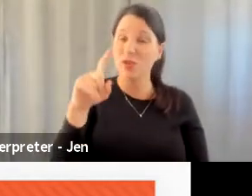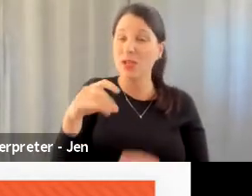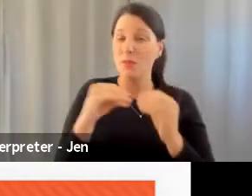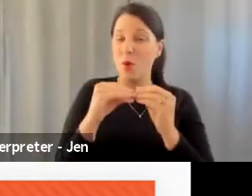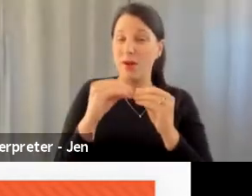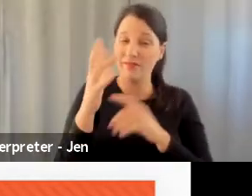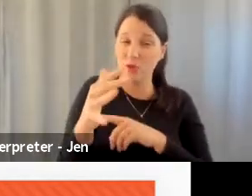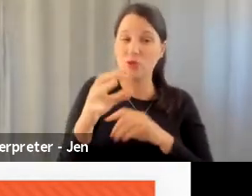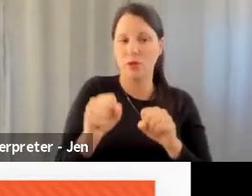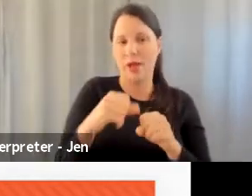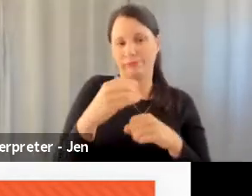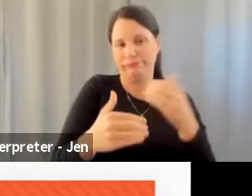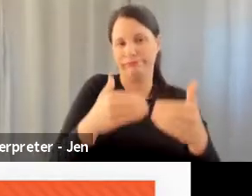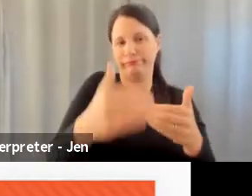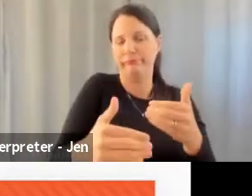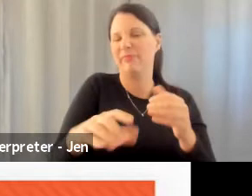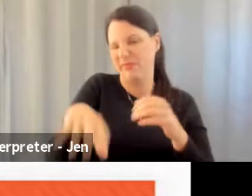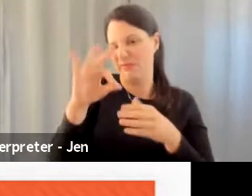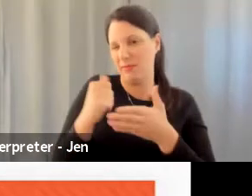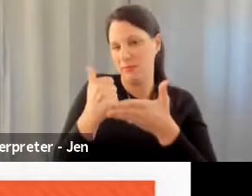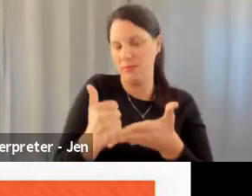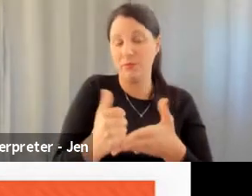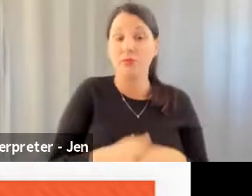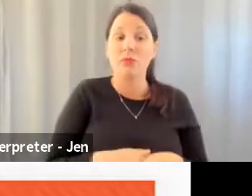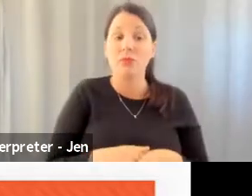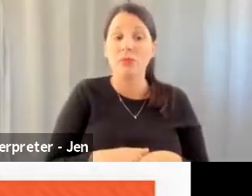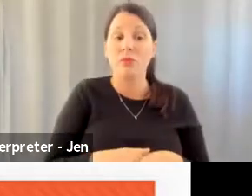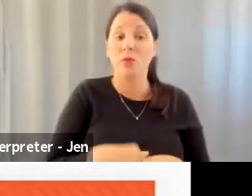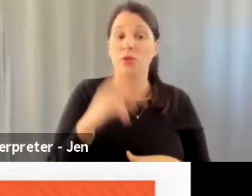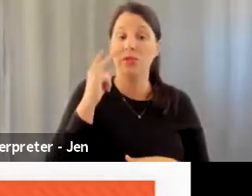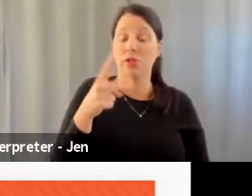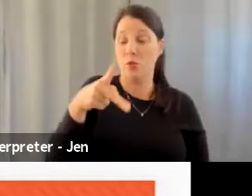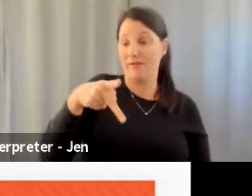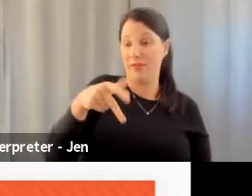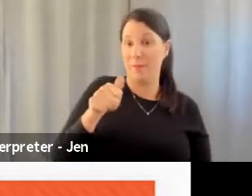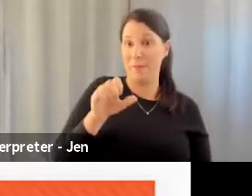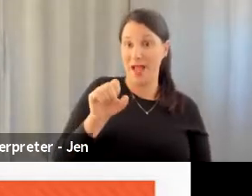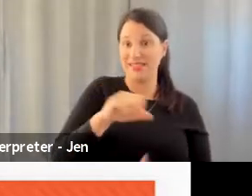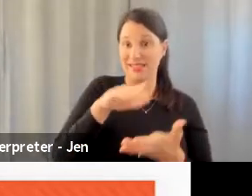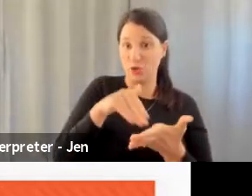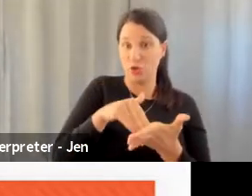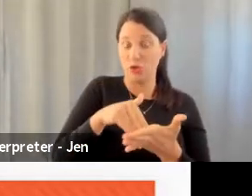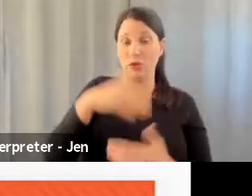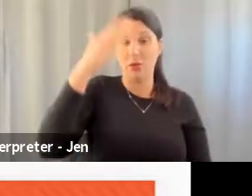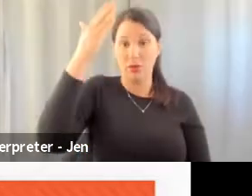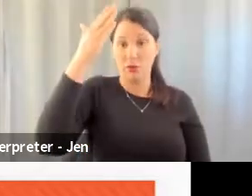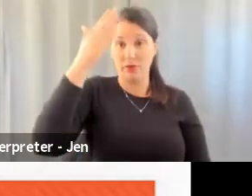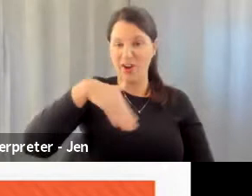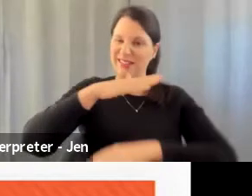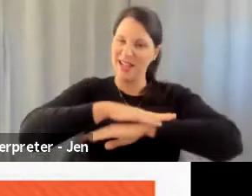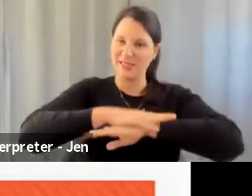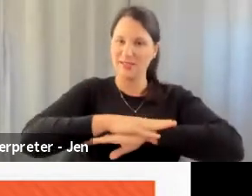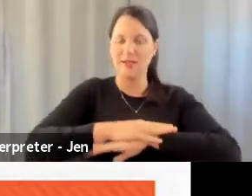once more. Once you click it, you'll be directed to the PASS Center where you'll be greeted by a front desk, and they'll pair you with a tutor and or any